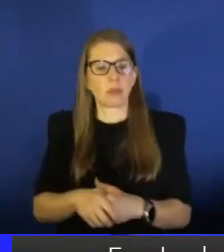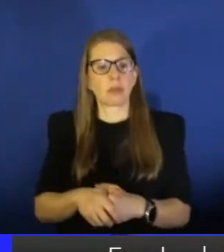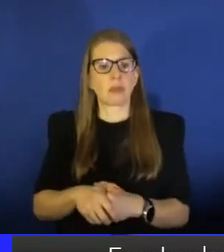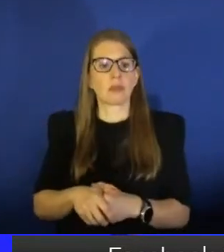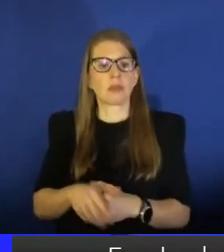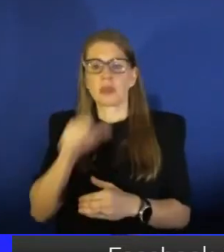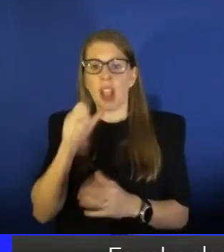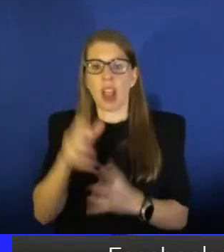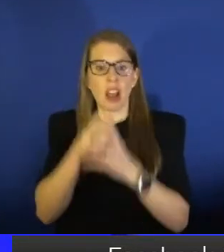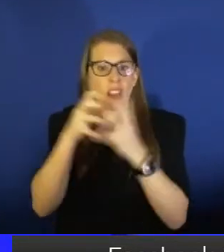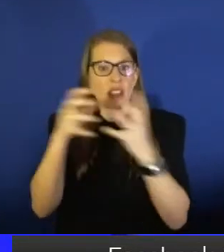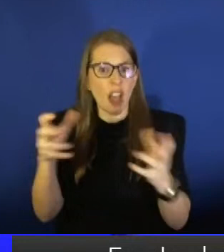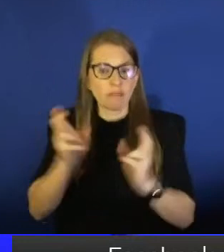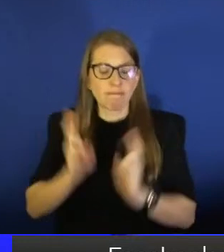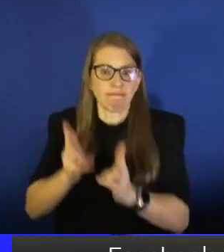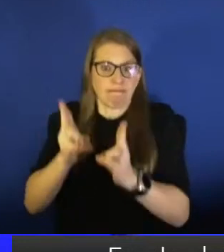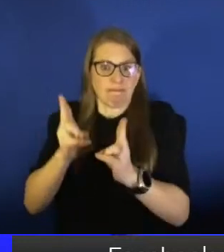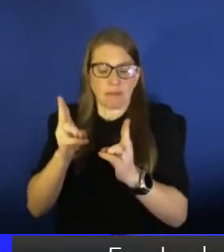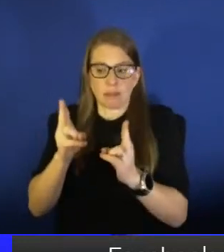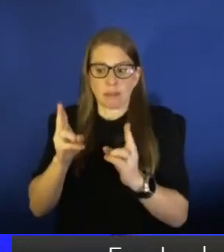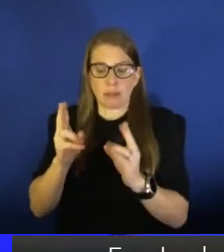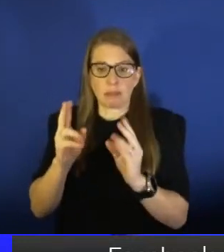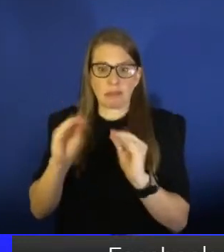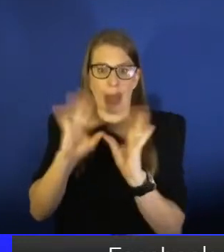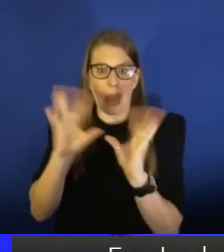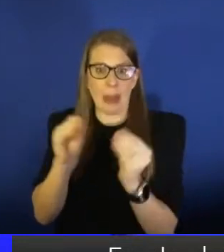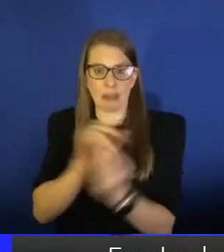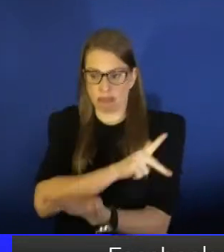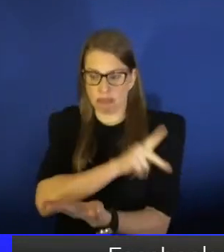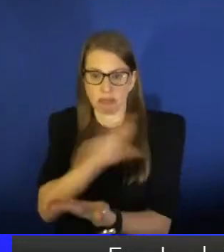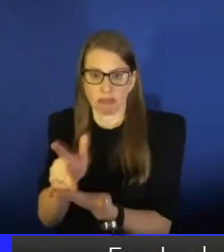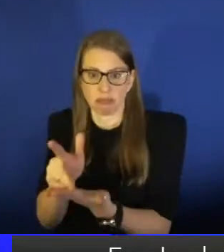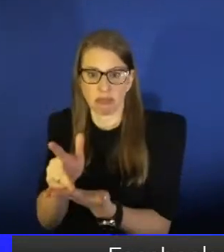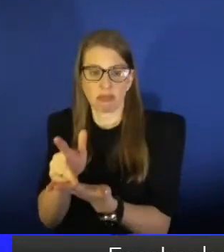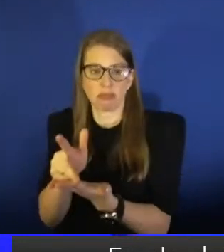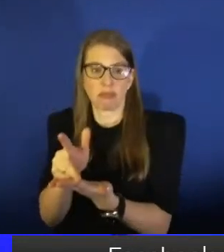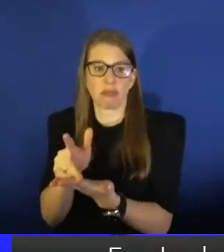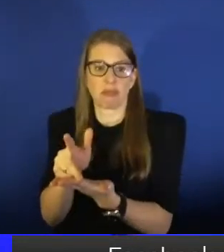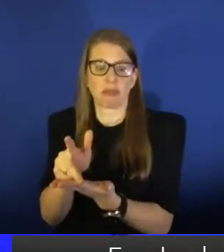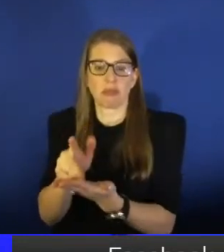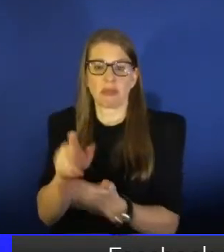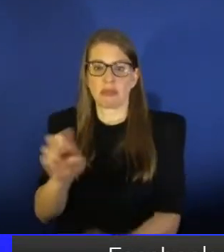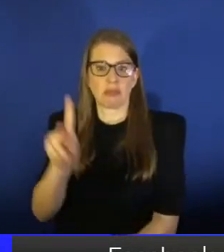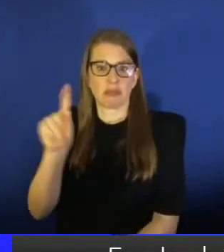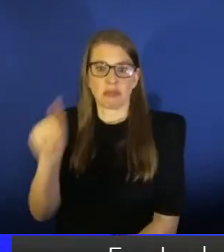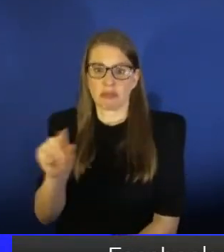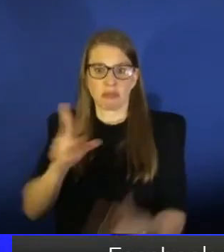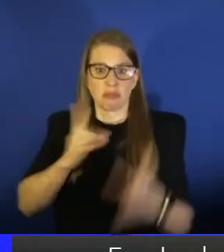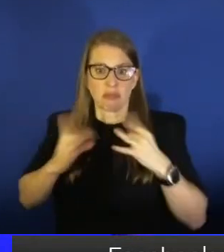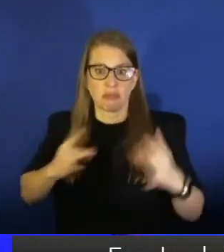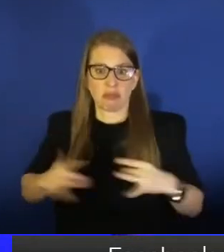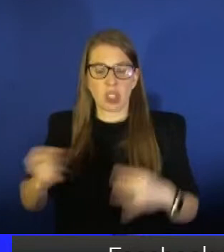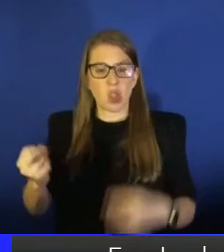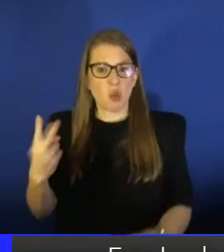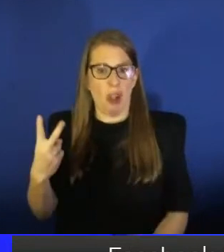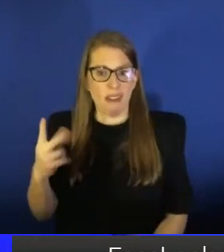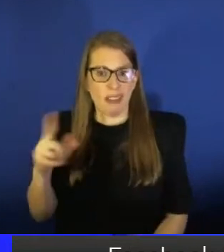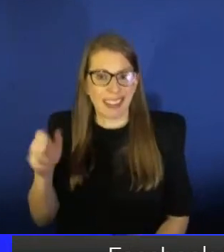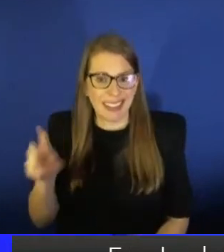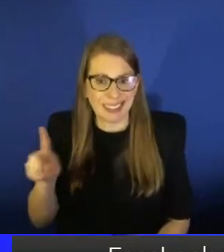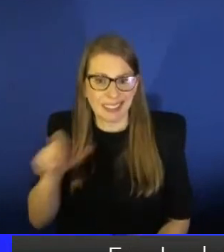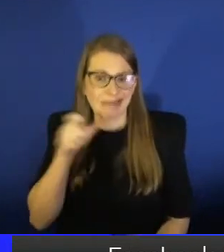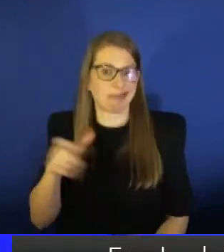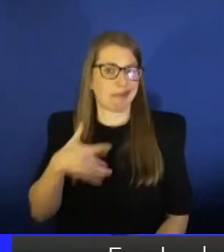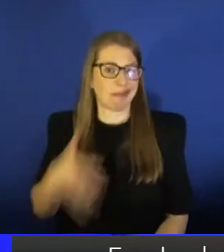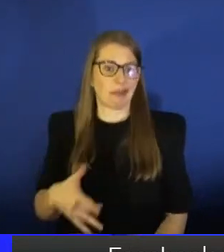with paramedics on them able to go out into the field and get a 12-lead EKG. As a matter of fact, about 80% of our acute chest